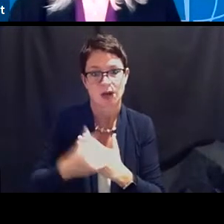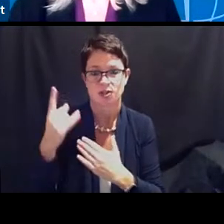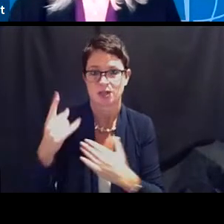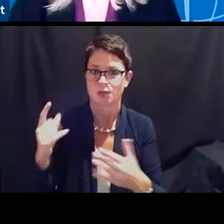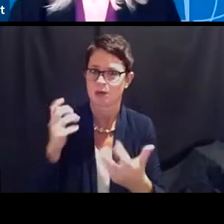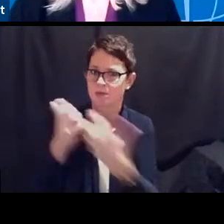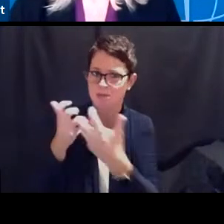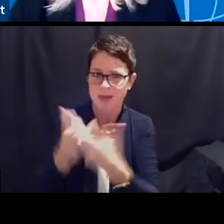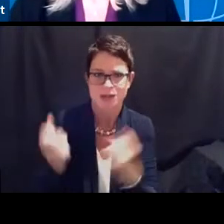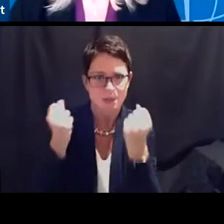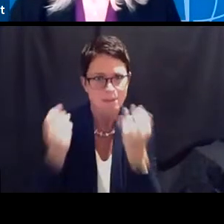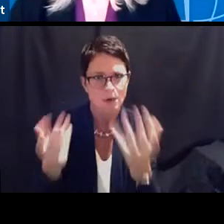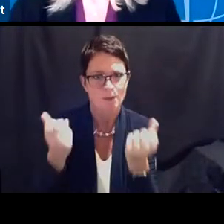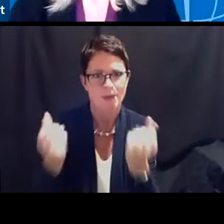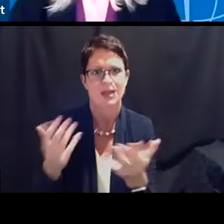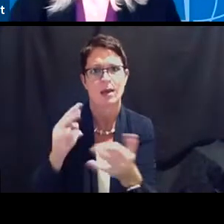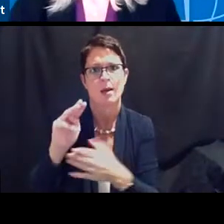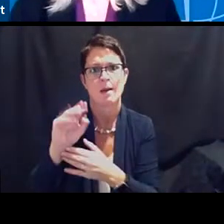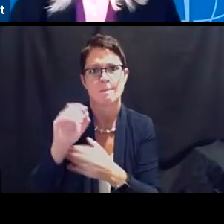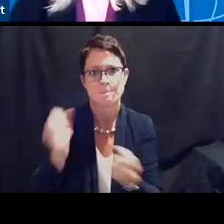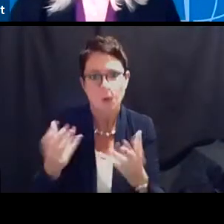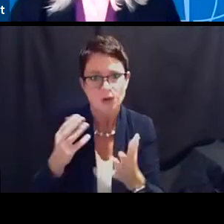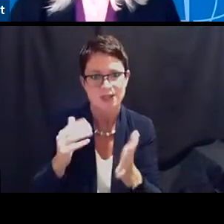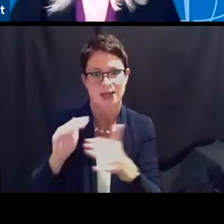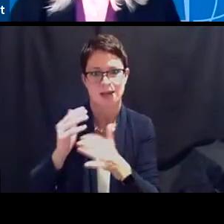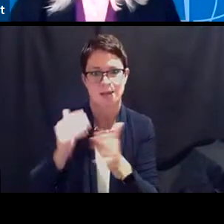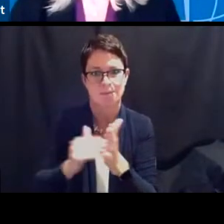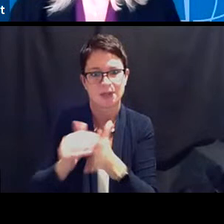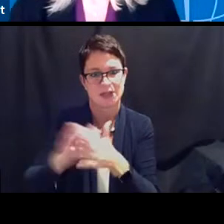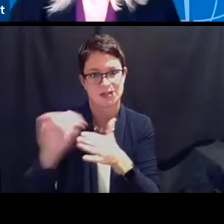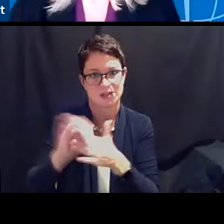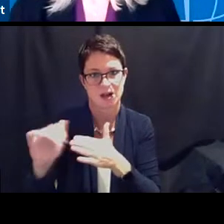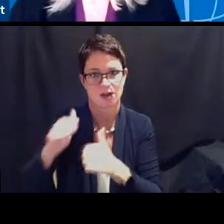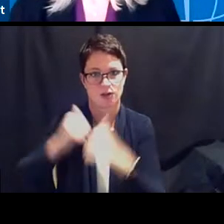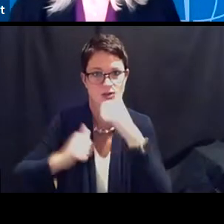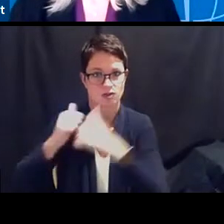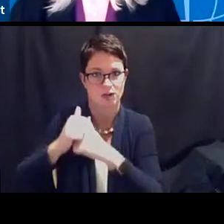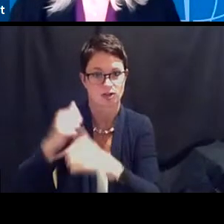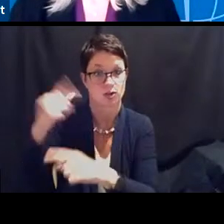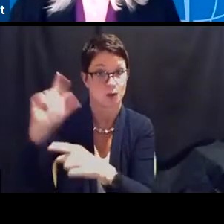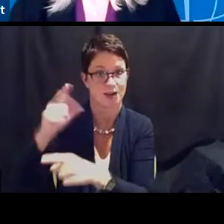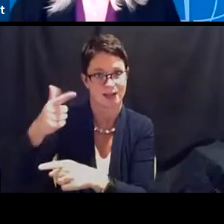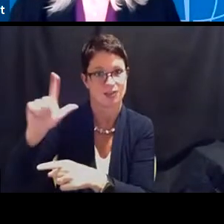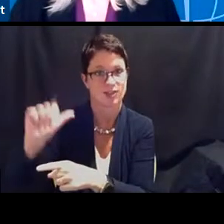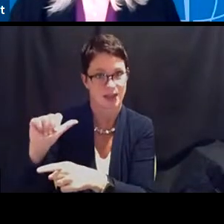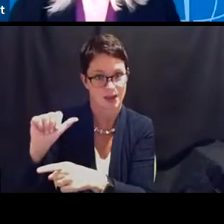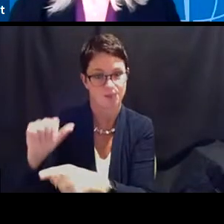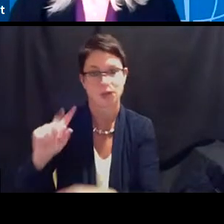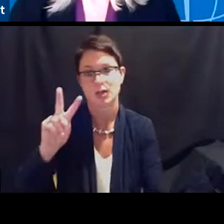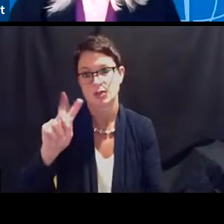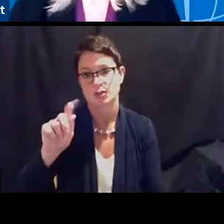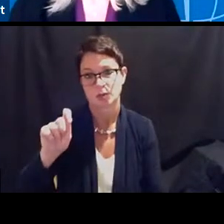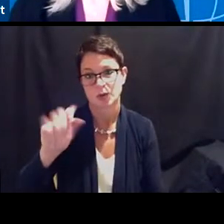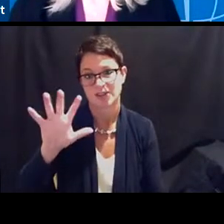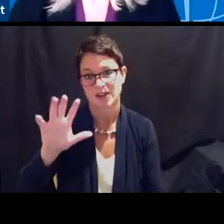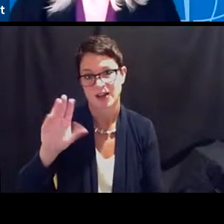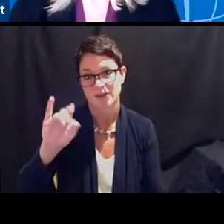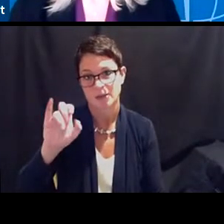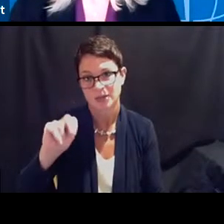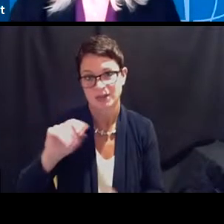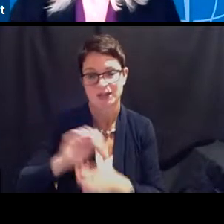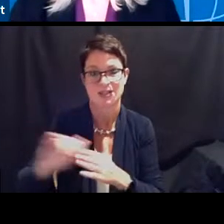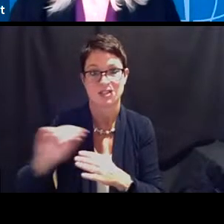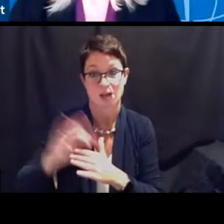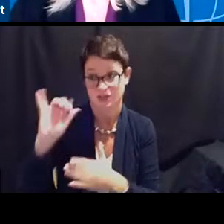many multi-million-dollar infrastructure projects at LaGuardia. This new $2.05 billion investment in the air